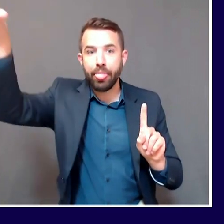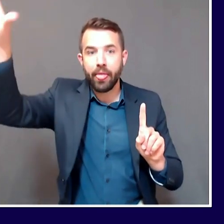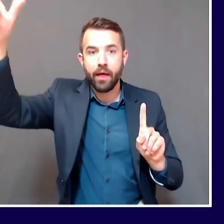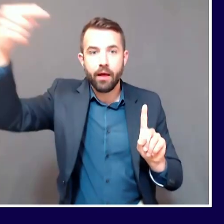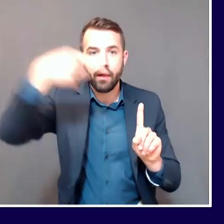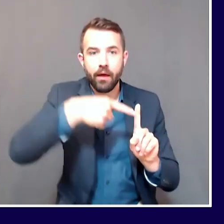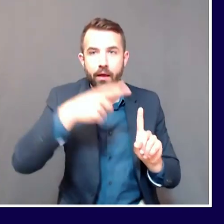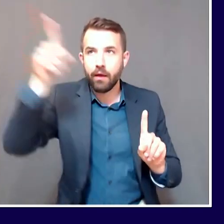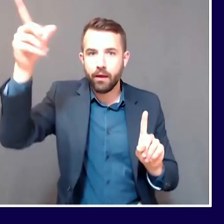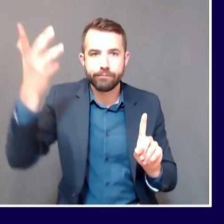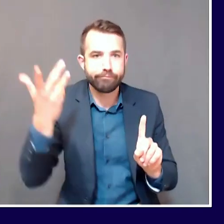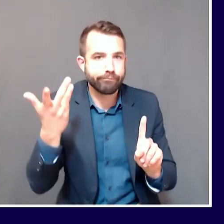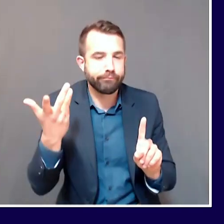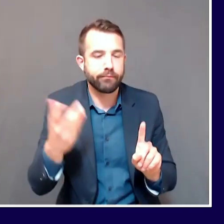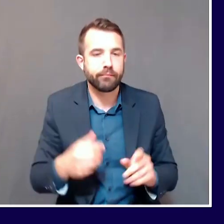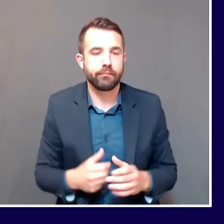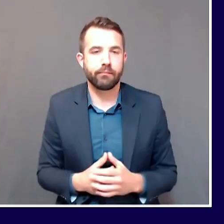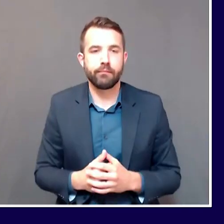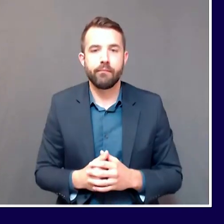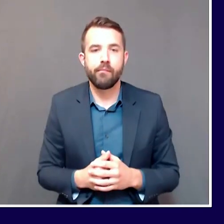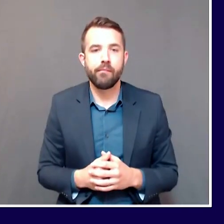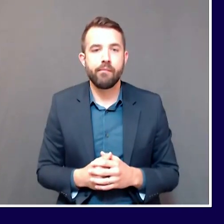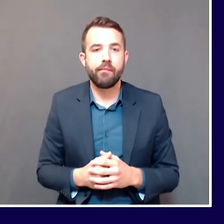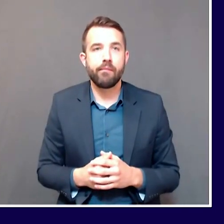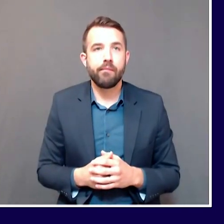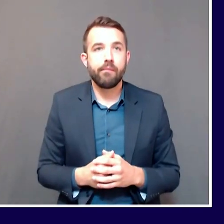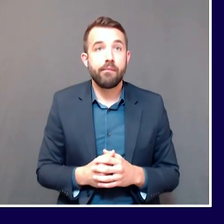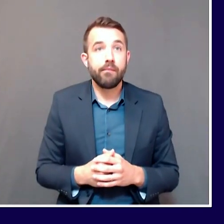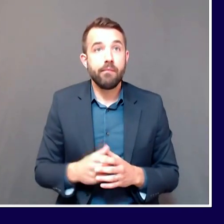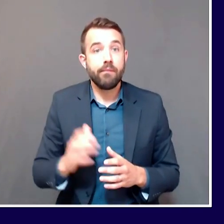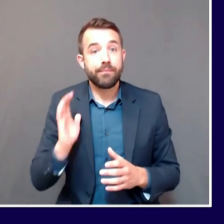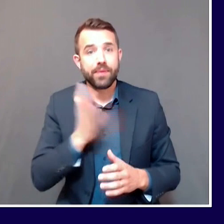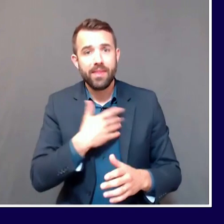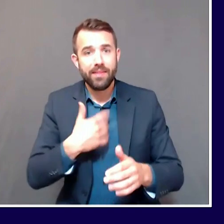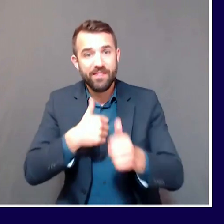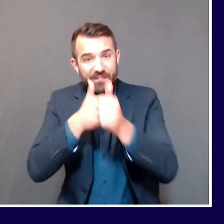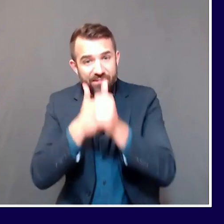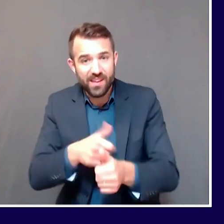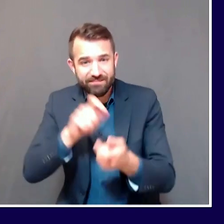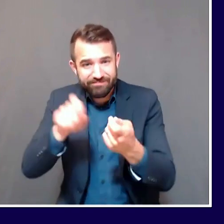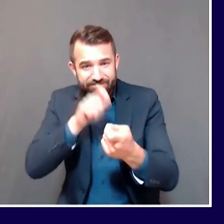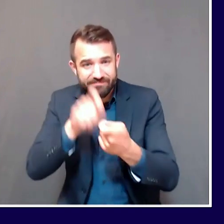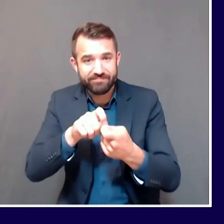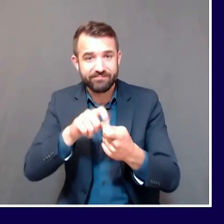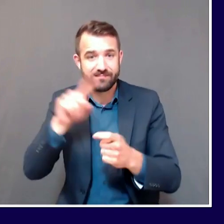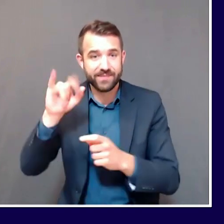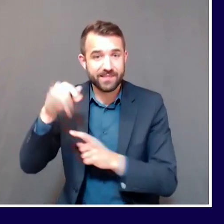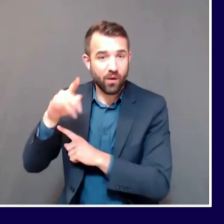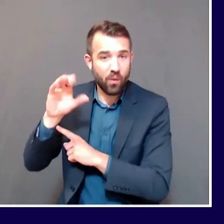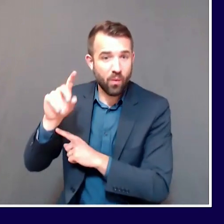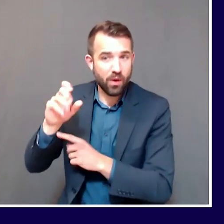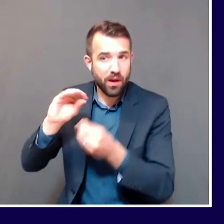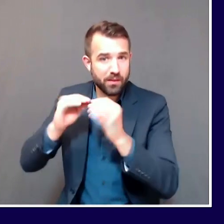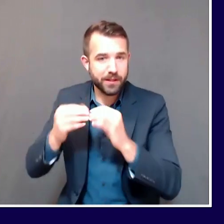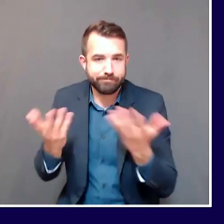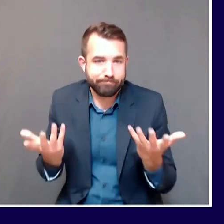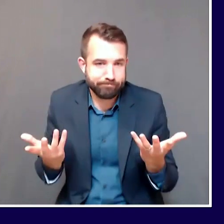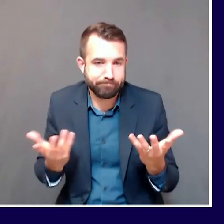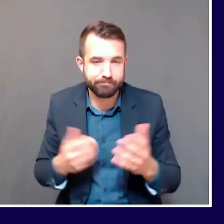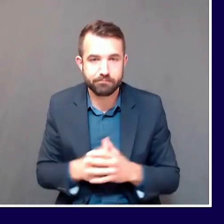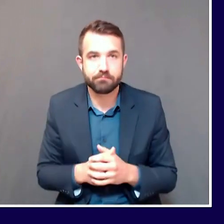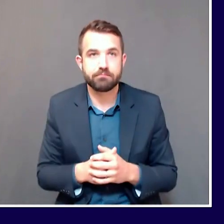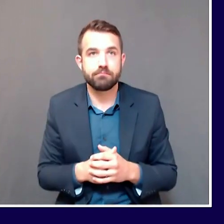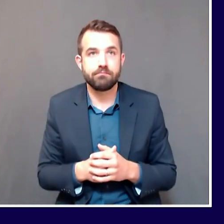don't really look at our activities based on anything by zip code, but based on the questions around